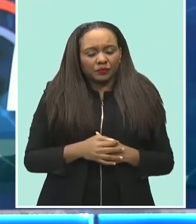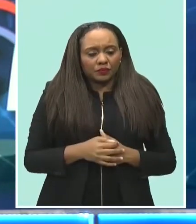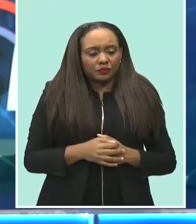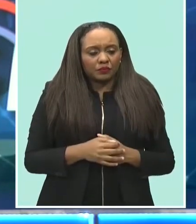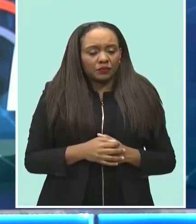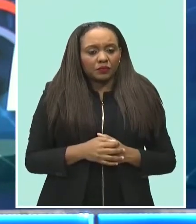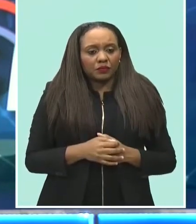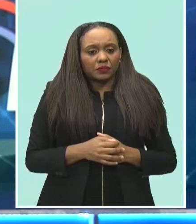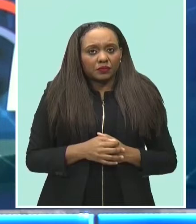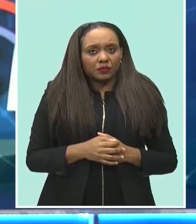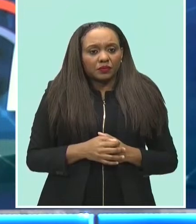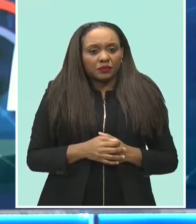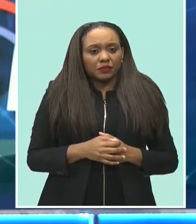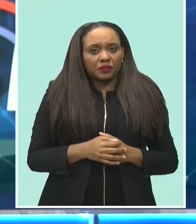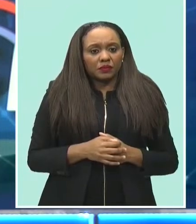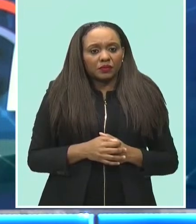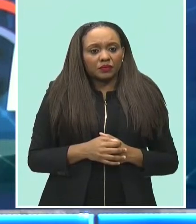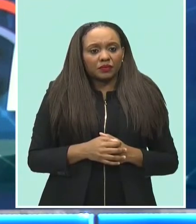prayers.